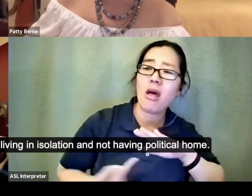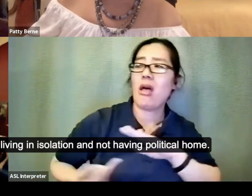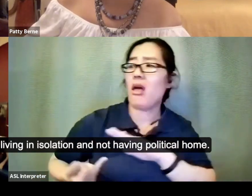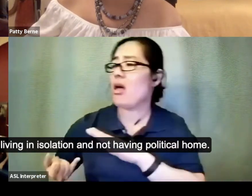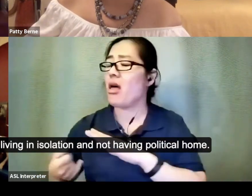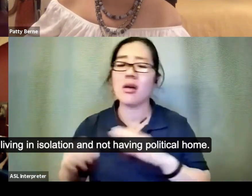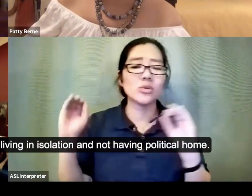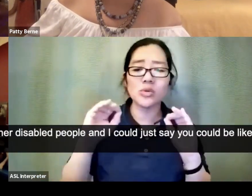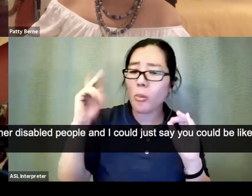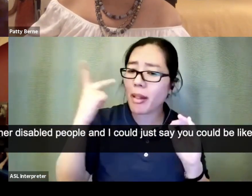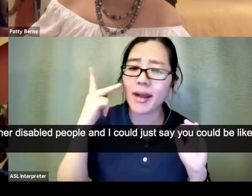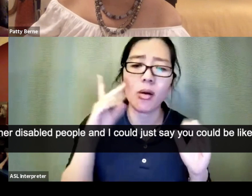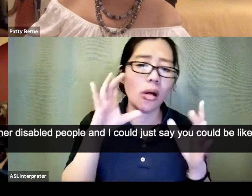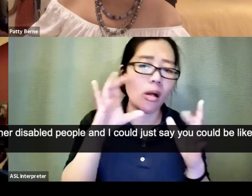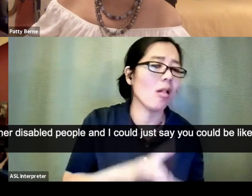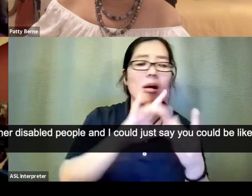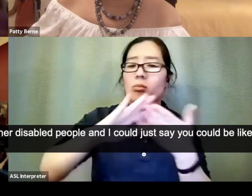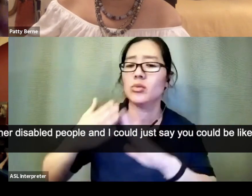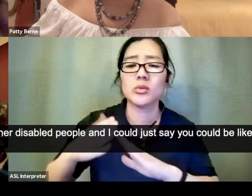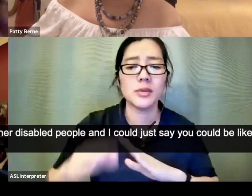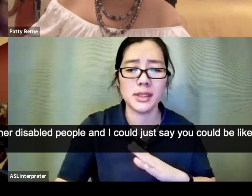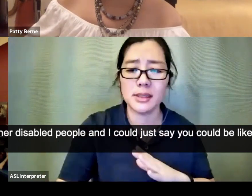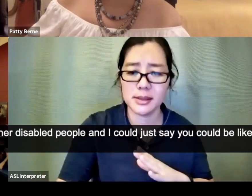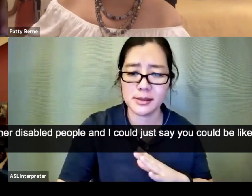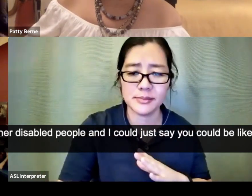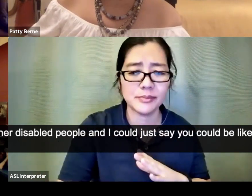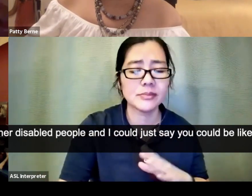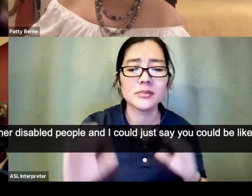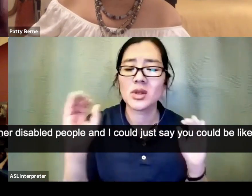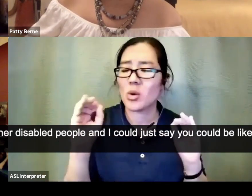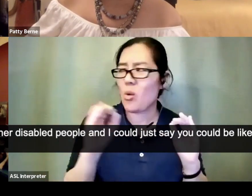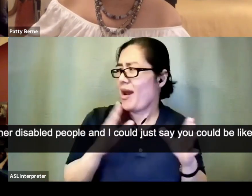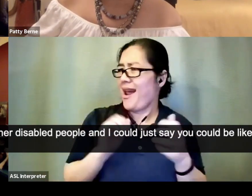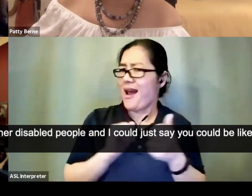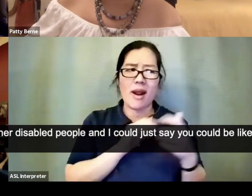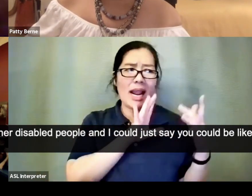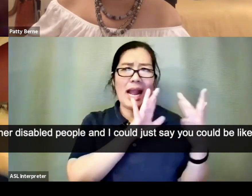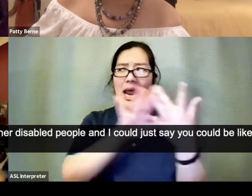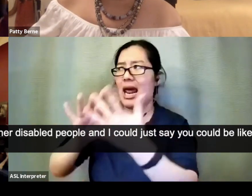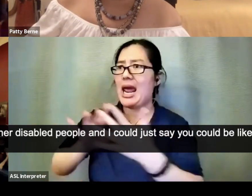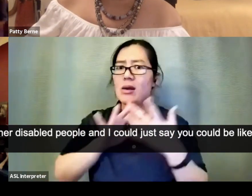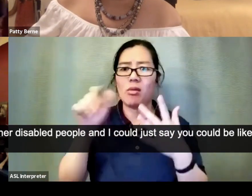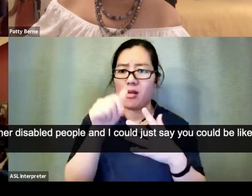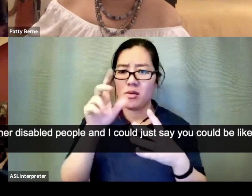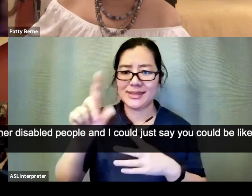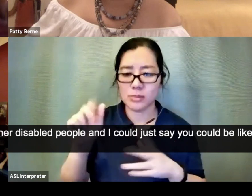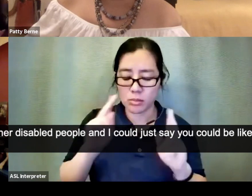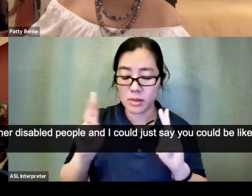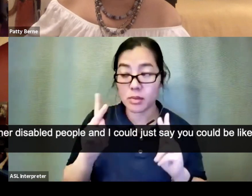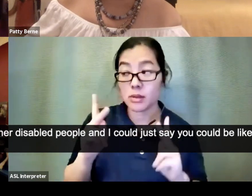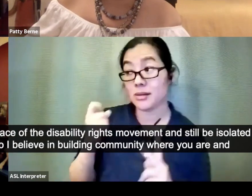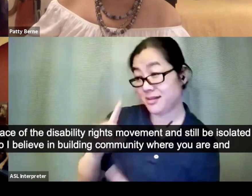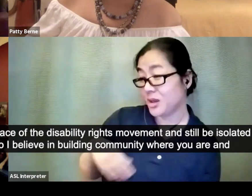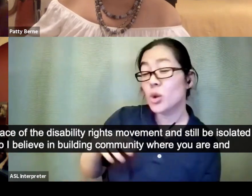political home and not having a way to connect with other disabled people. And I could just say, you could be like in Berkeley in the middle